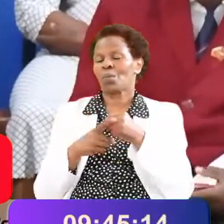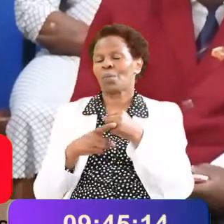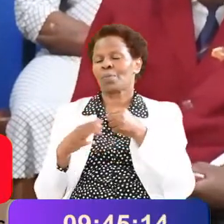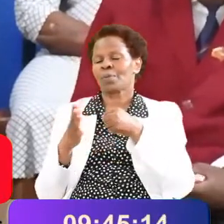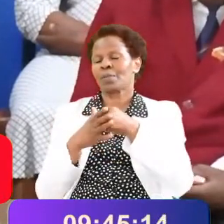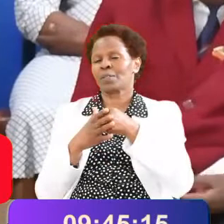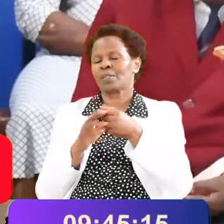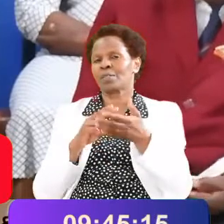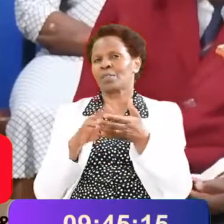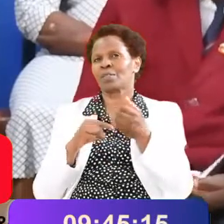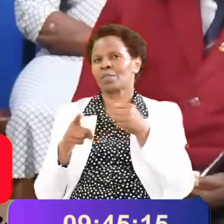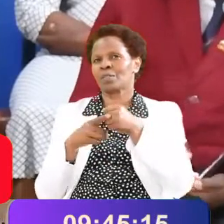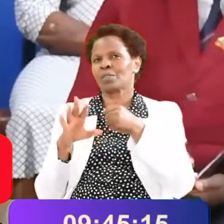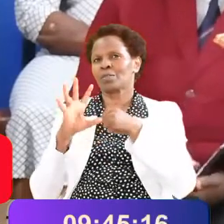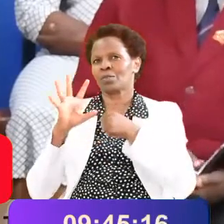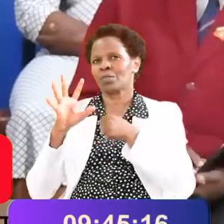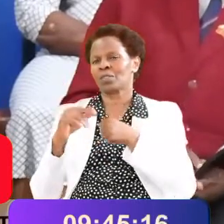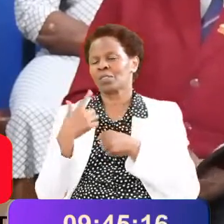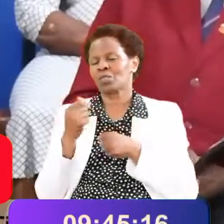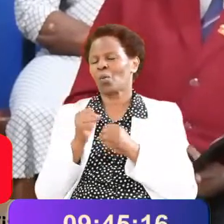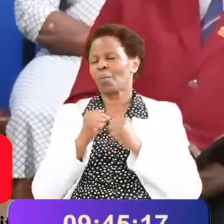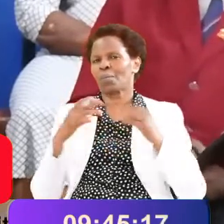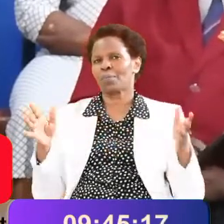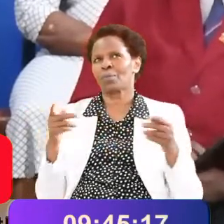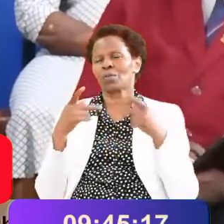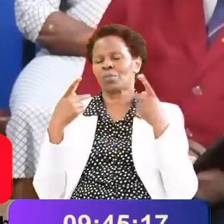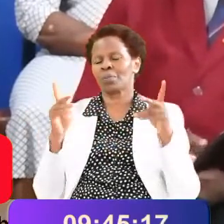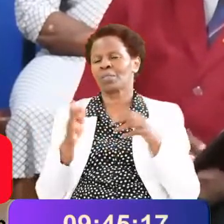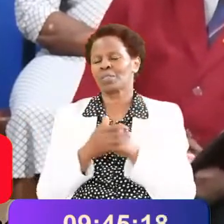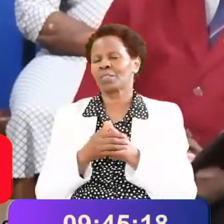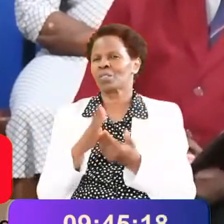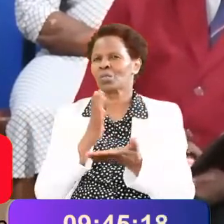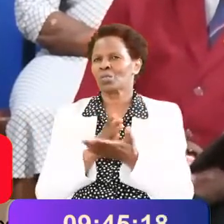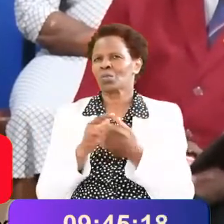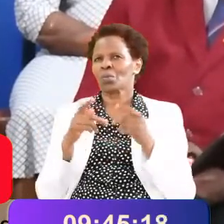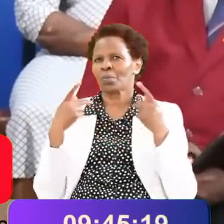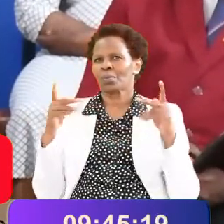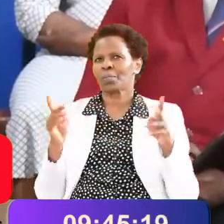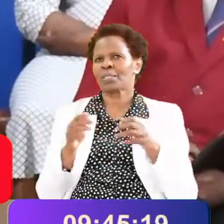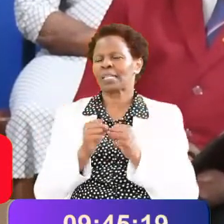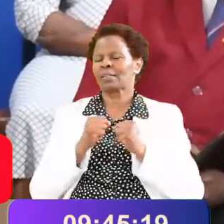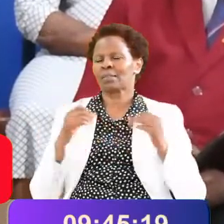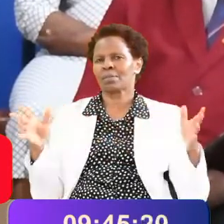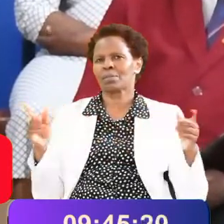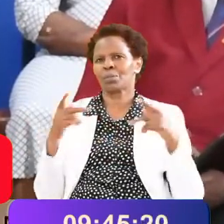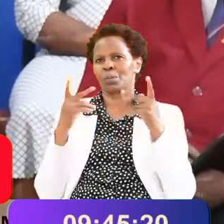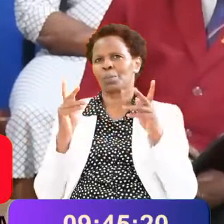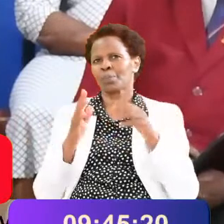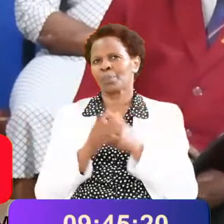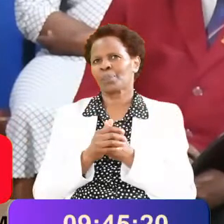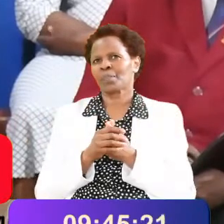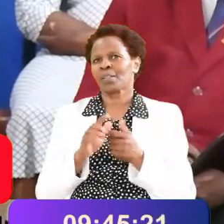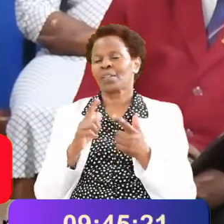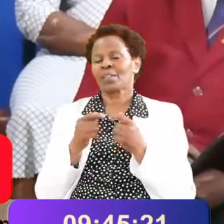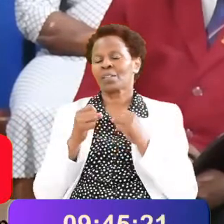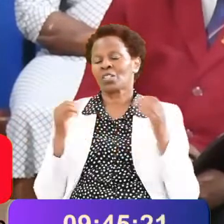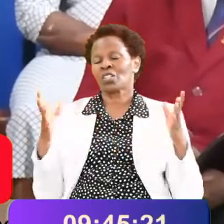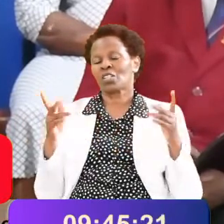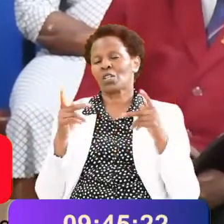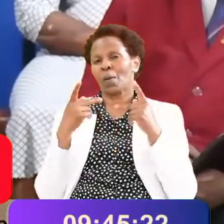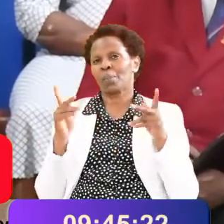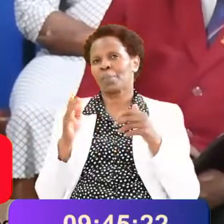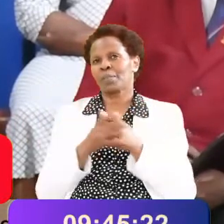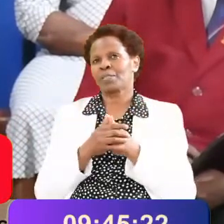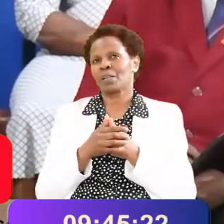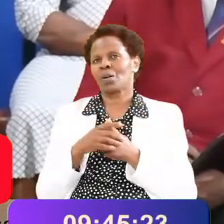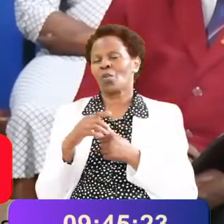165, he's talking about great peace. So you can have perfect peace and great peace. And this great peace have those who